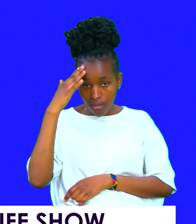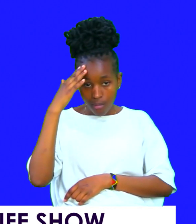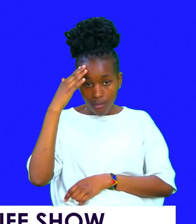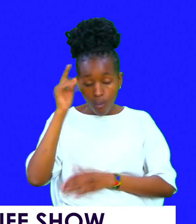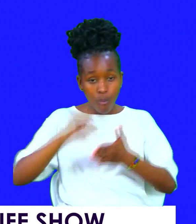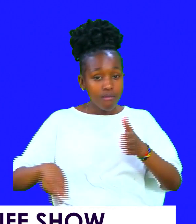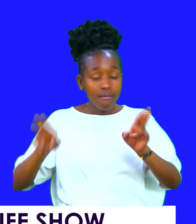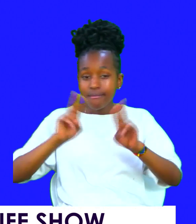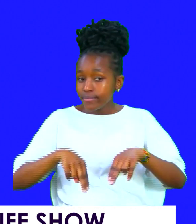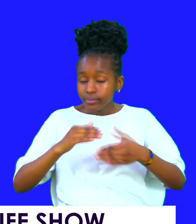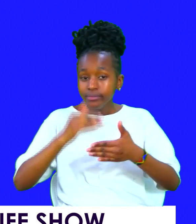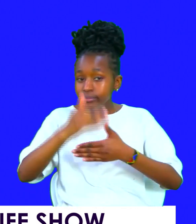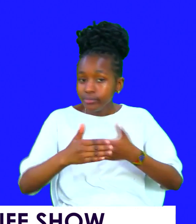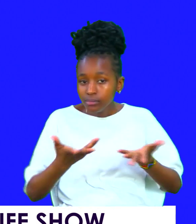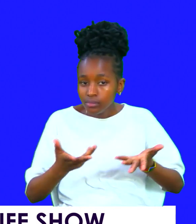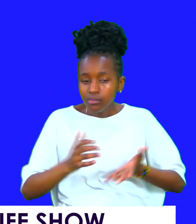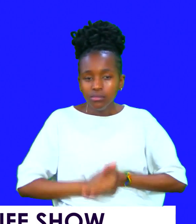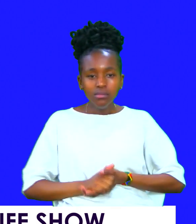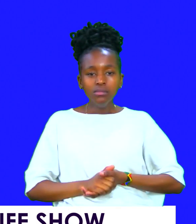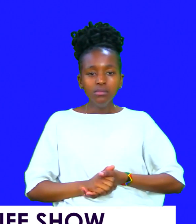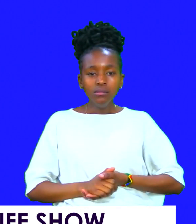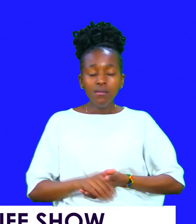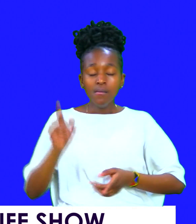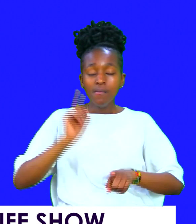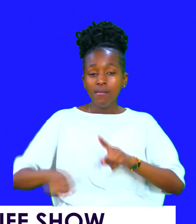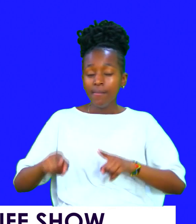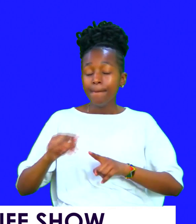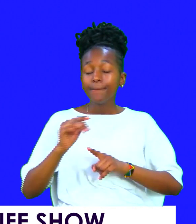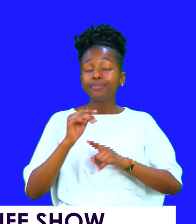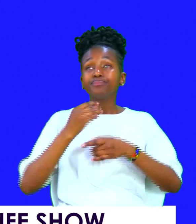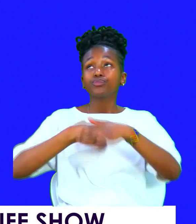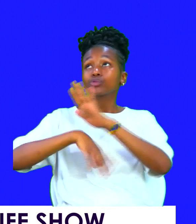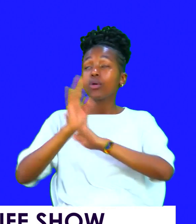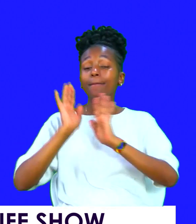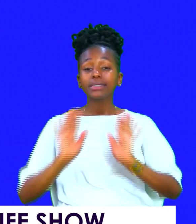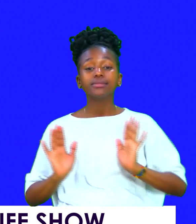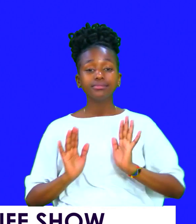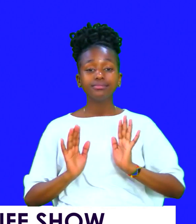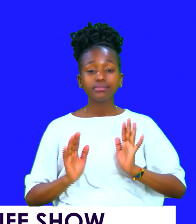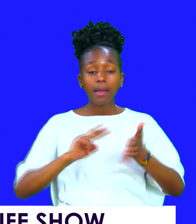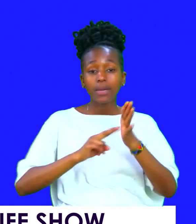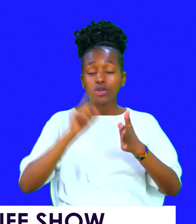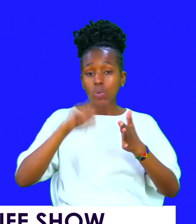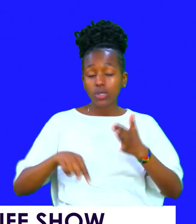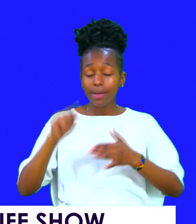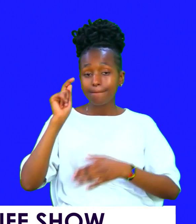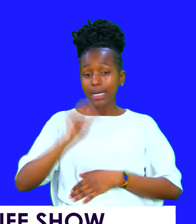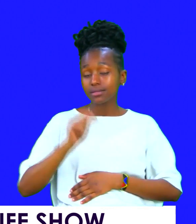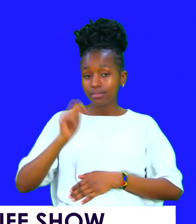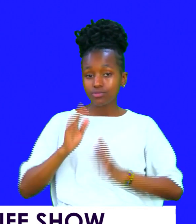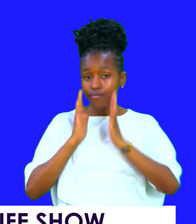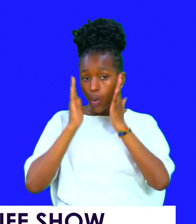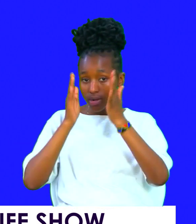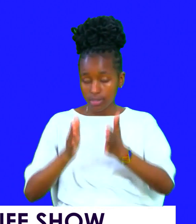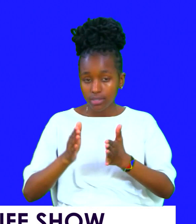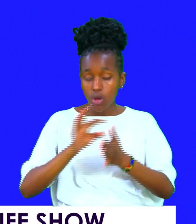what the soul holds? Only the Almighty knows. That's why you need to focus